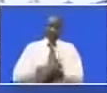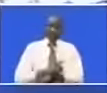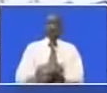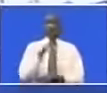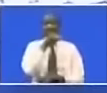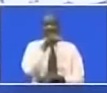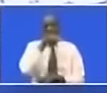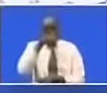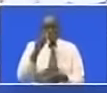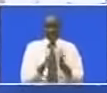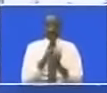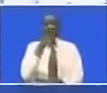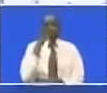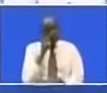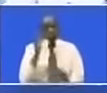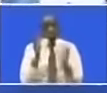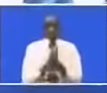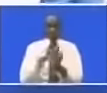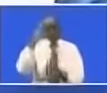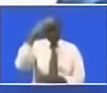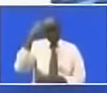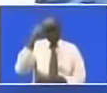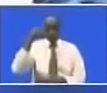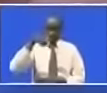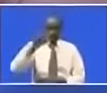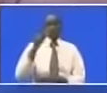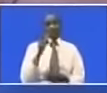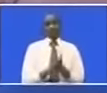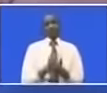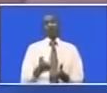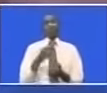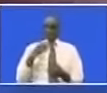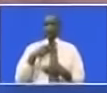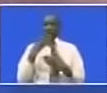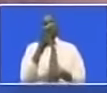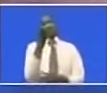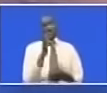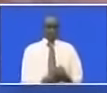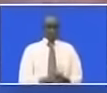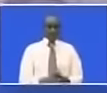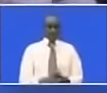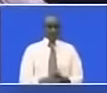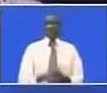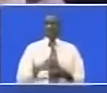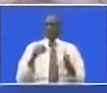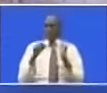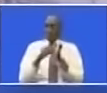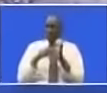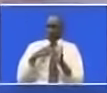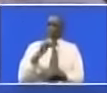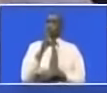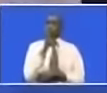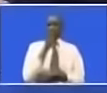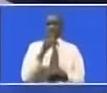Raila na Kalonzo na Wetangula ni mtu wetu wa Duale. The issuance of the Eurobond by the International